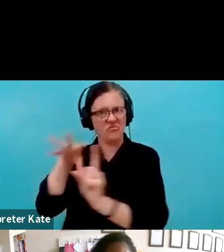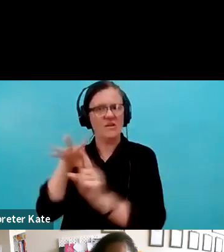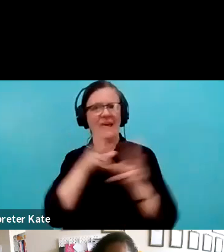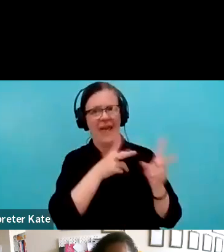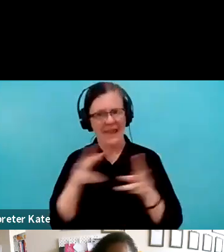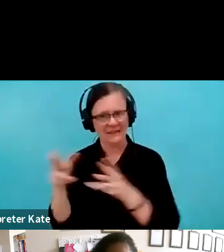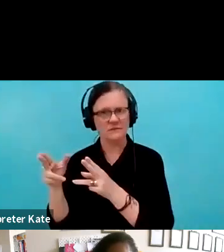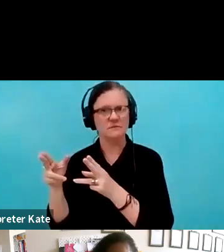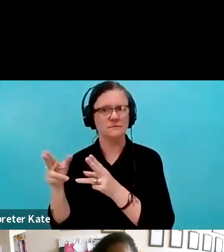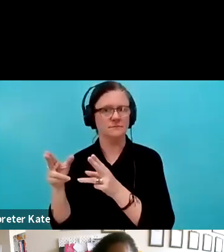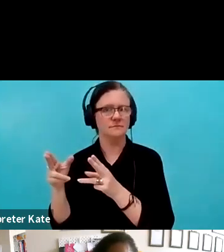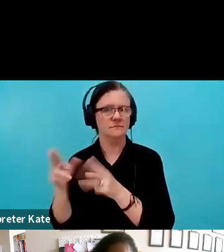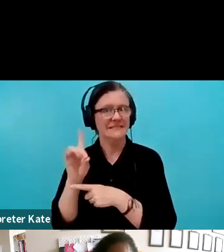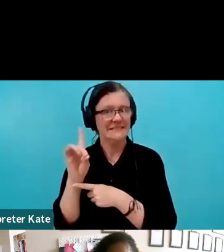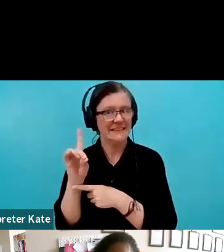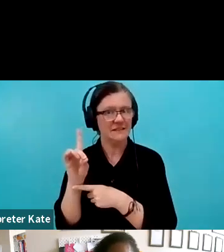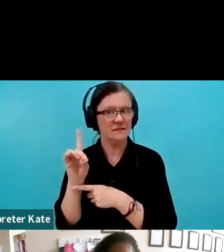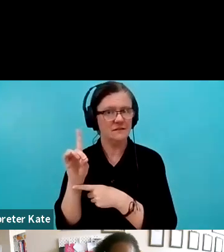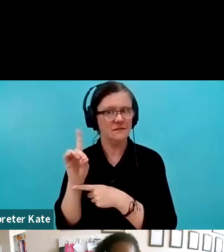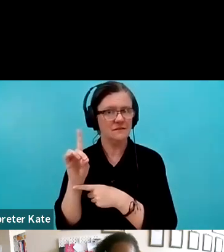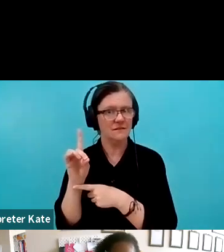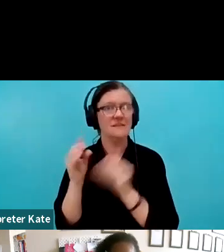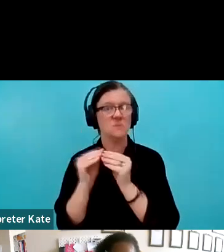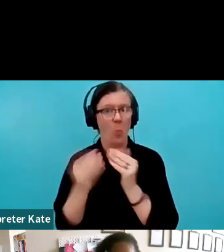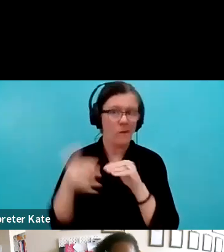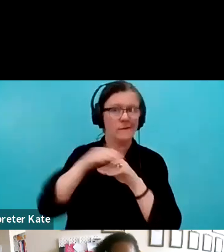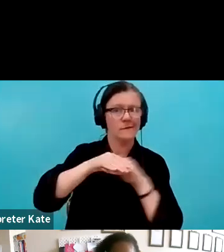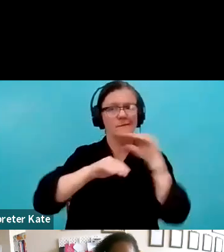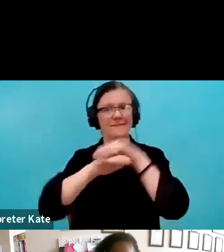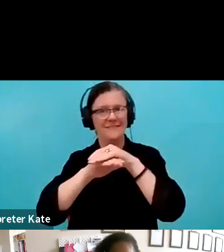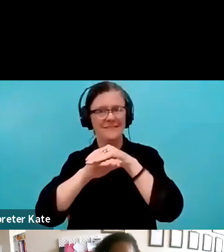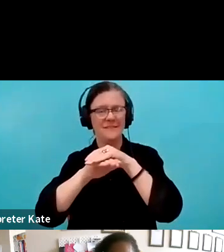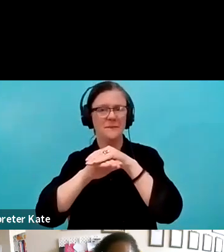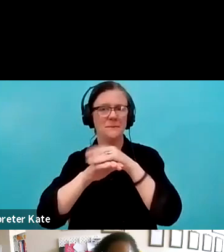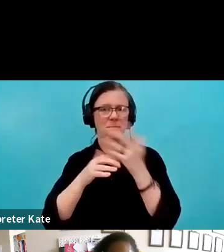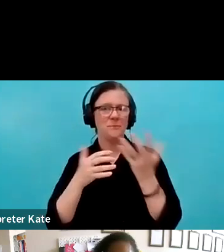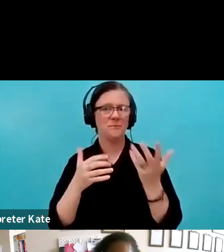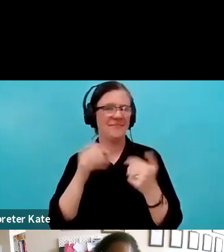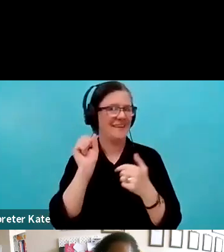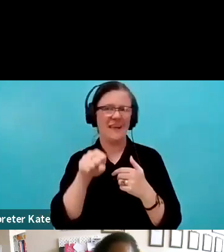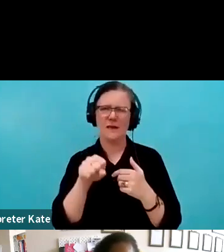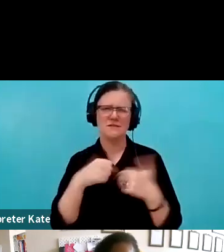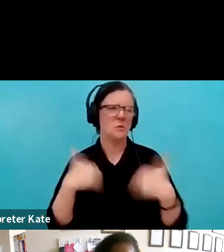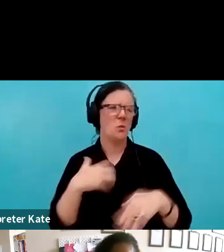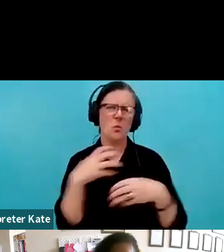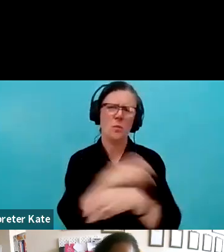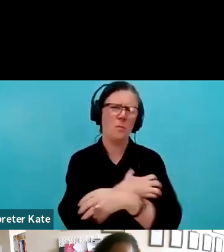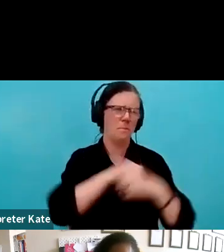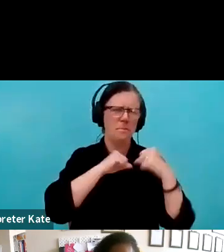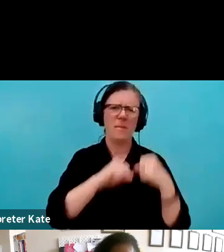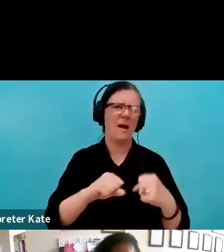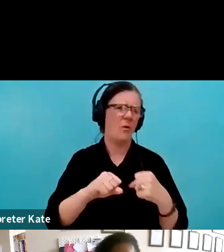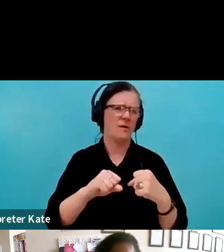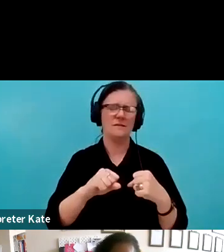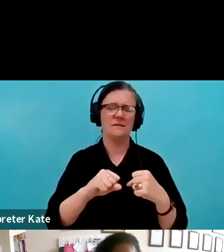a person with a disability is yet another layer. And so, yeah, there's just so much power there. And just,